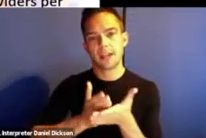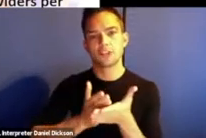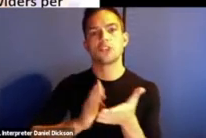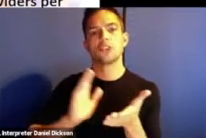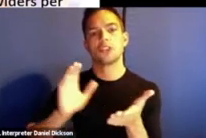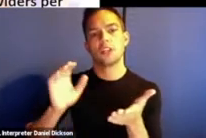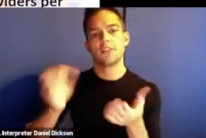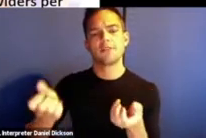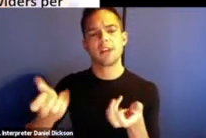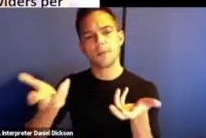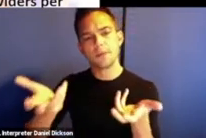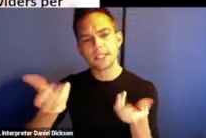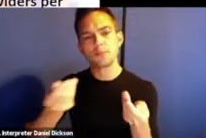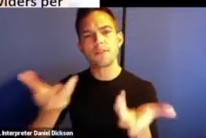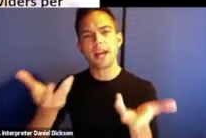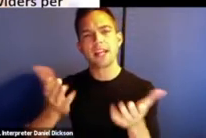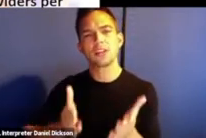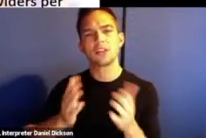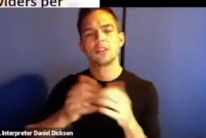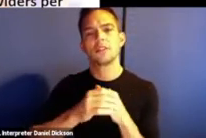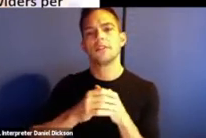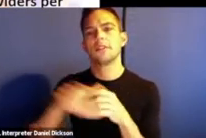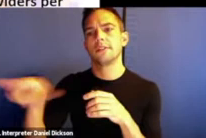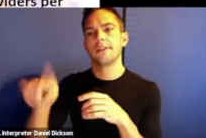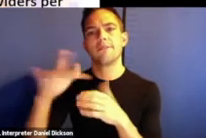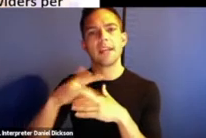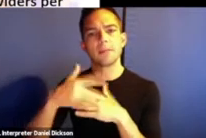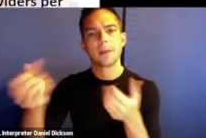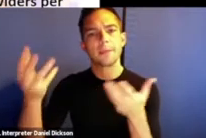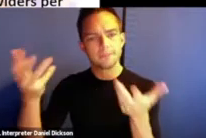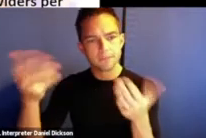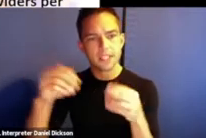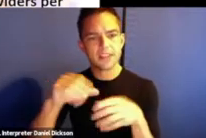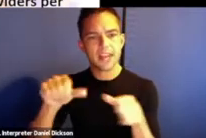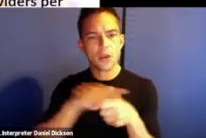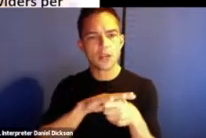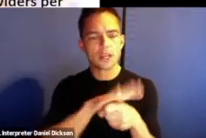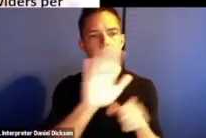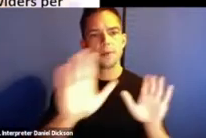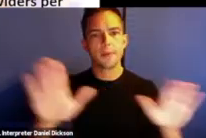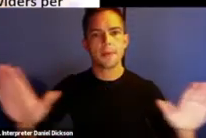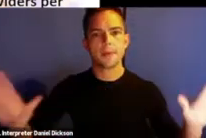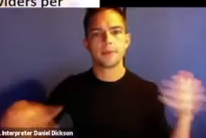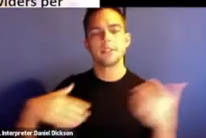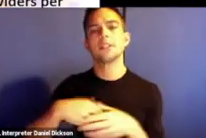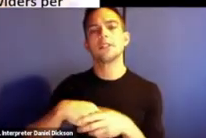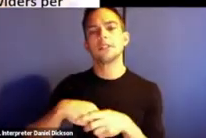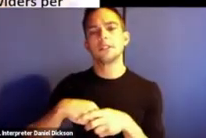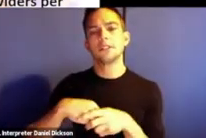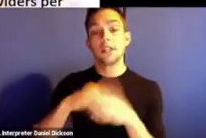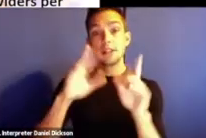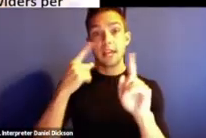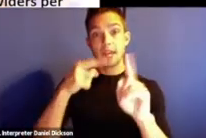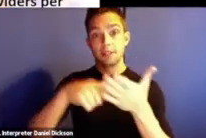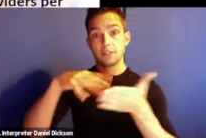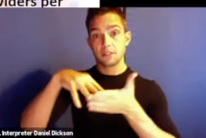how many providers are available in the areas. So, the aim of this study